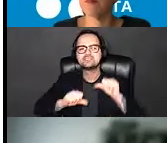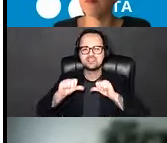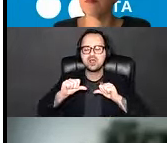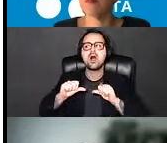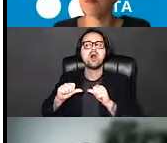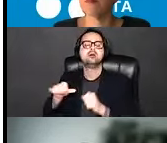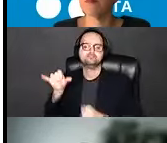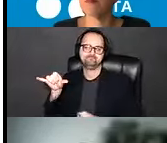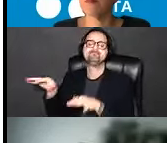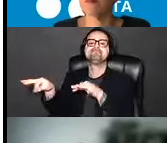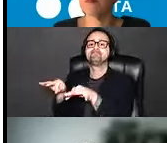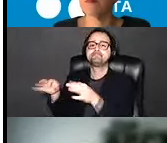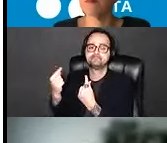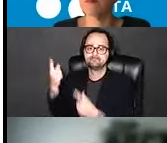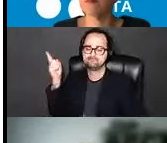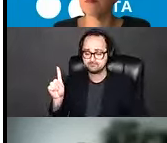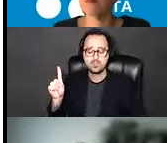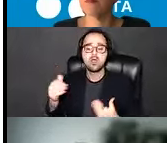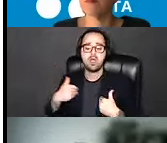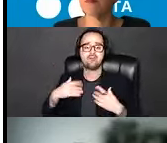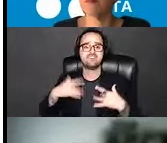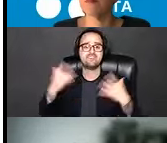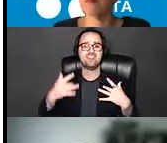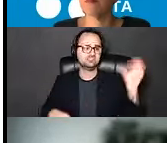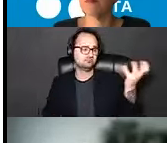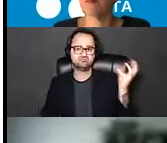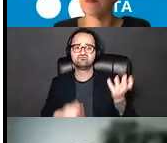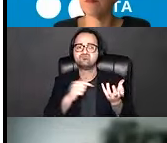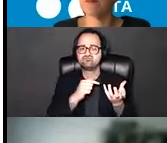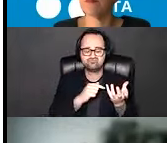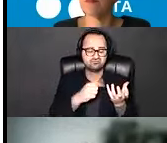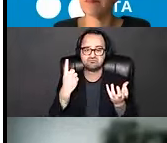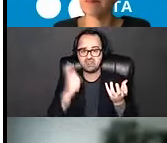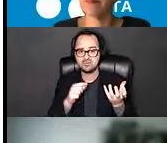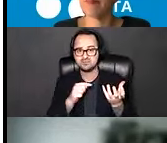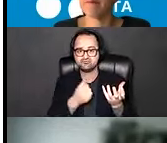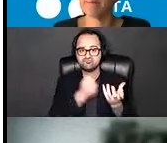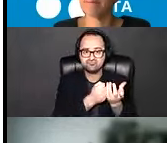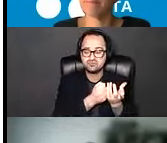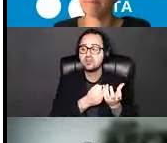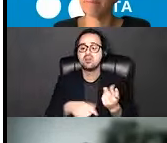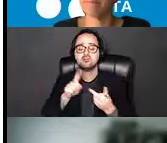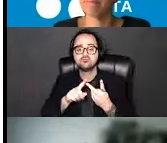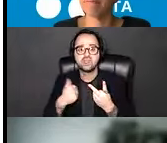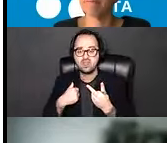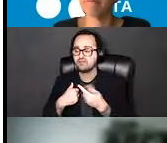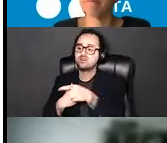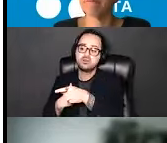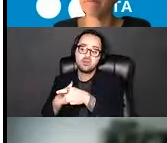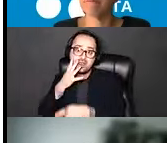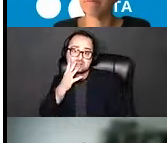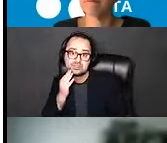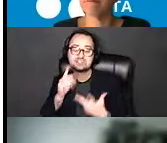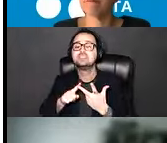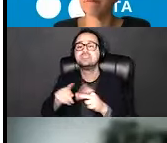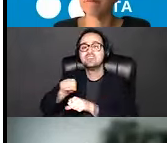it as, there is a traumatic event, and then there's how someone experiences it, and then there is how it affects them.